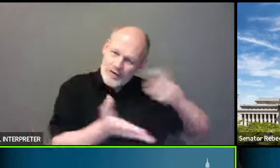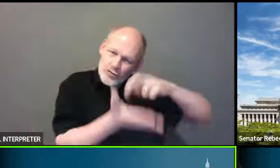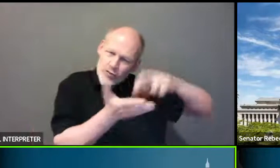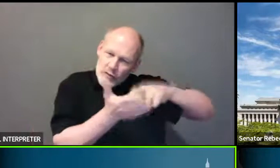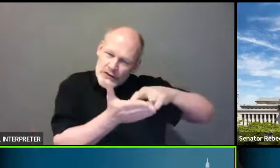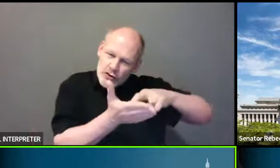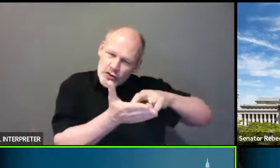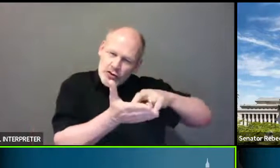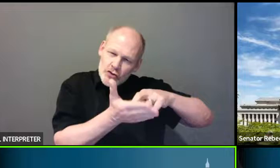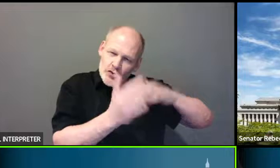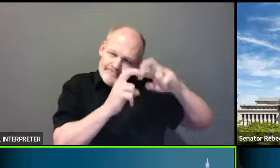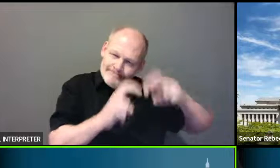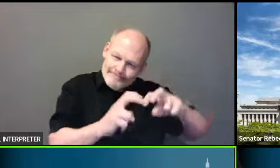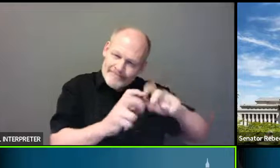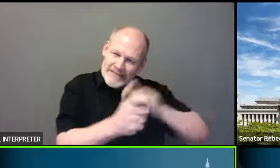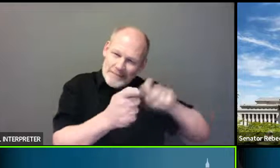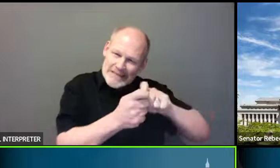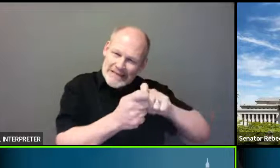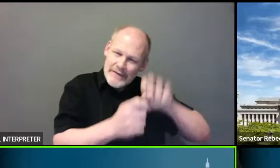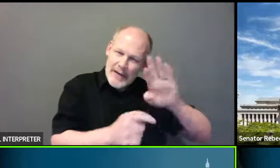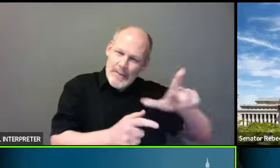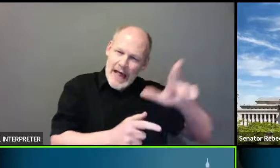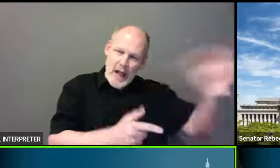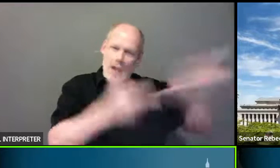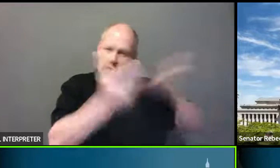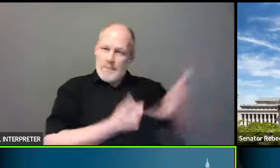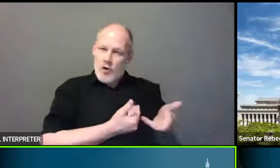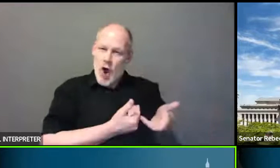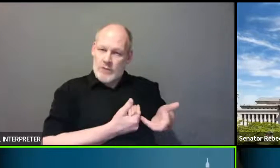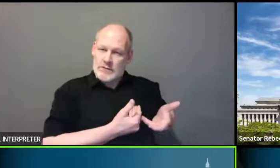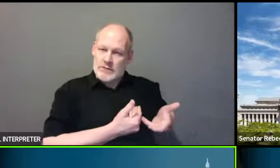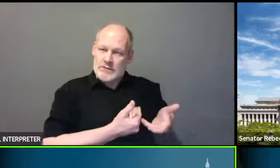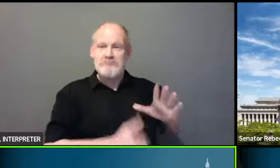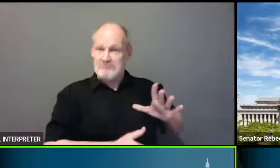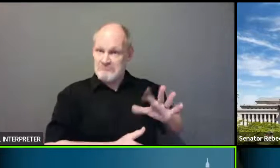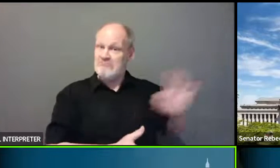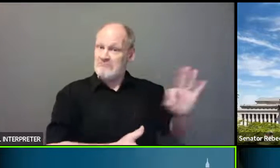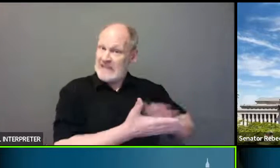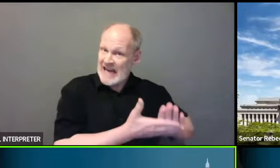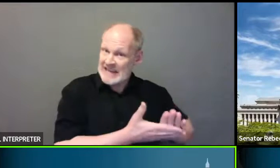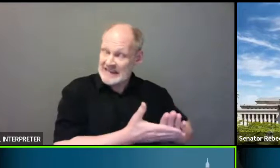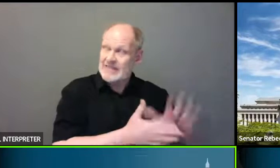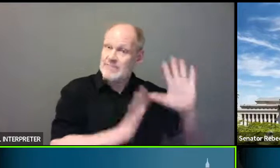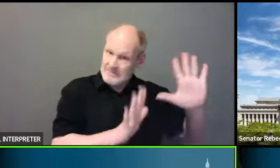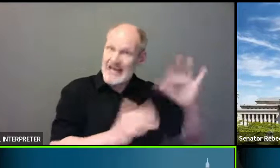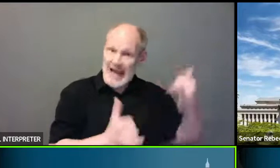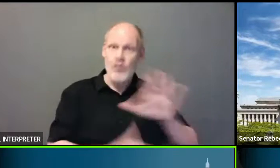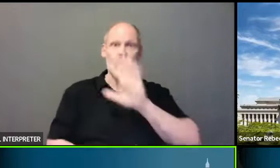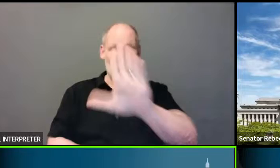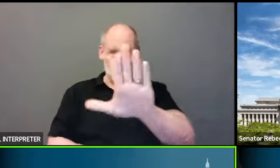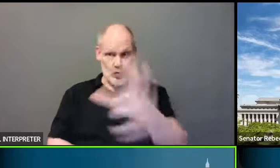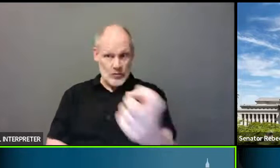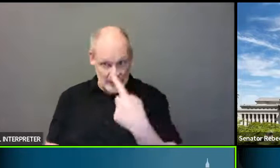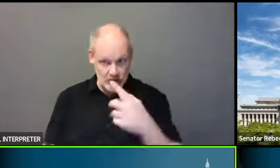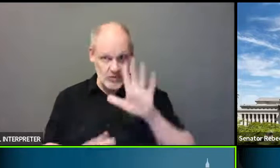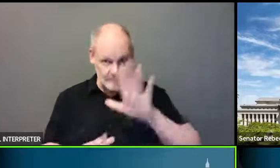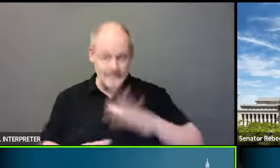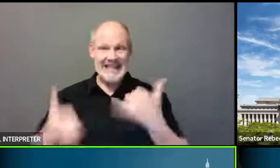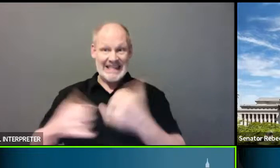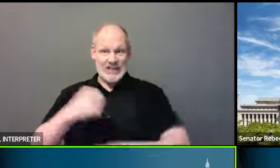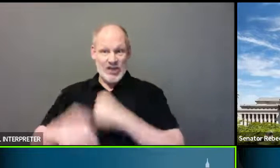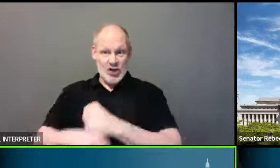to that. But on the other hand, the direct answer to your question is this year,